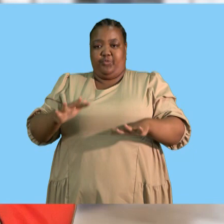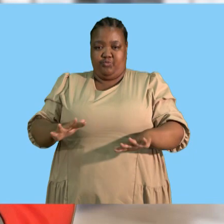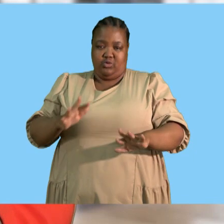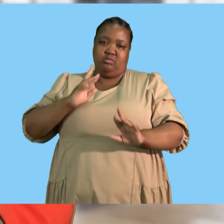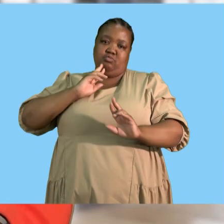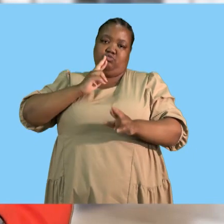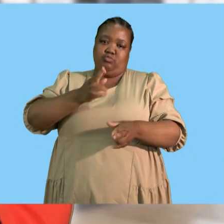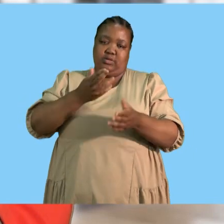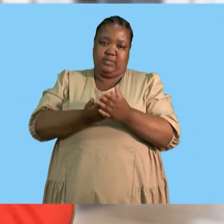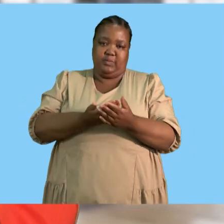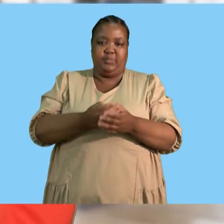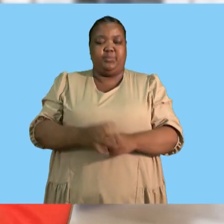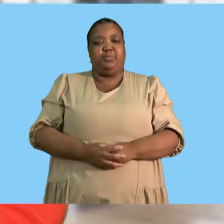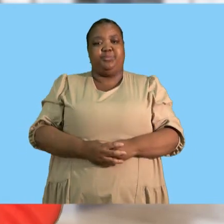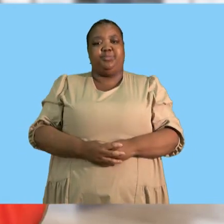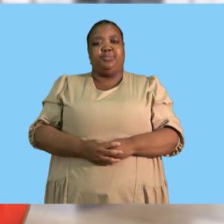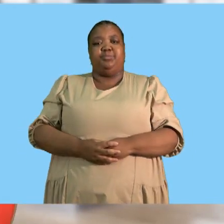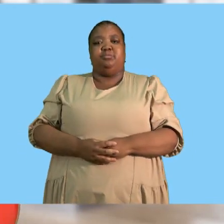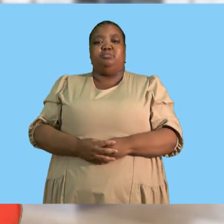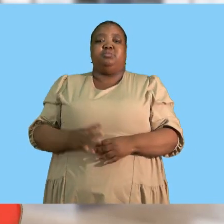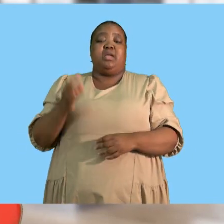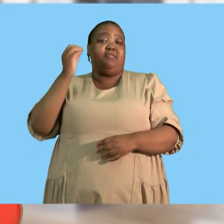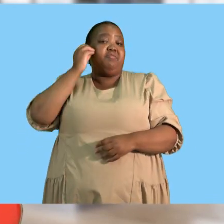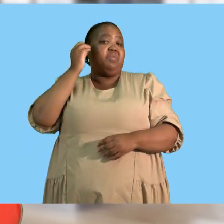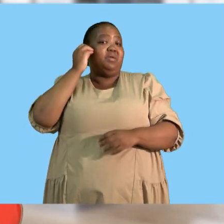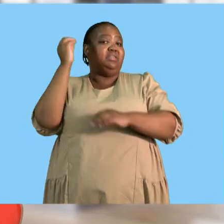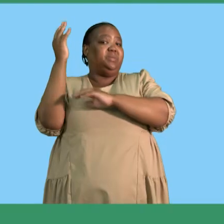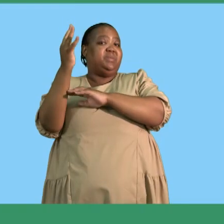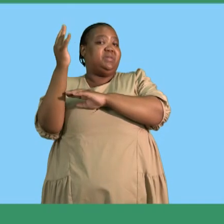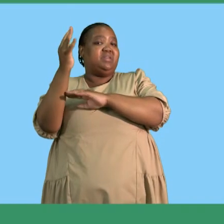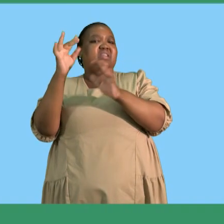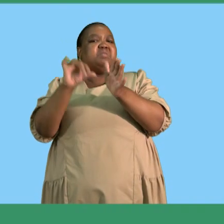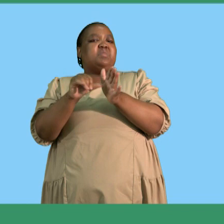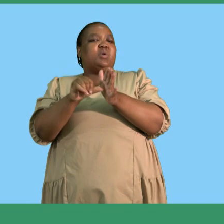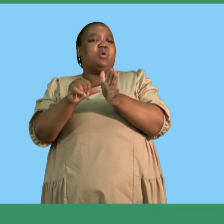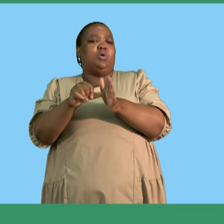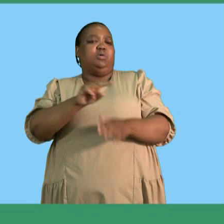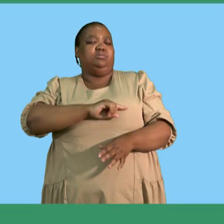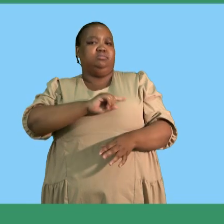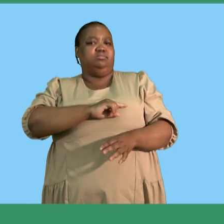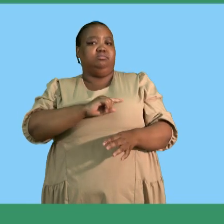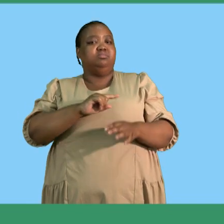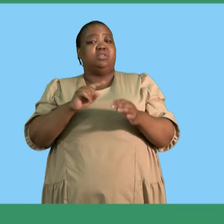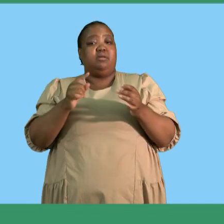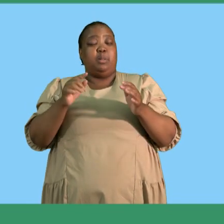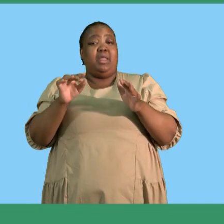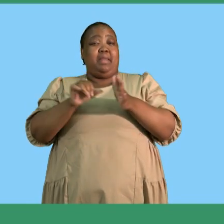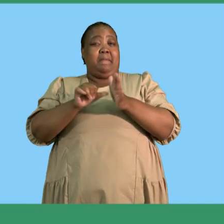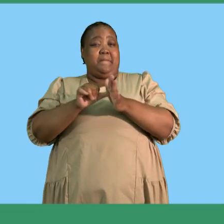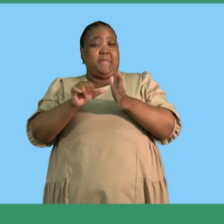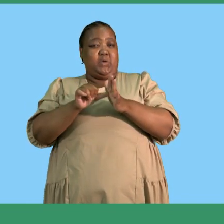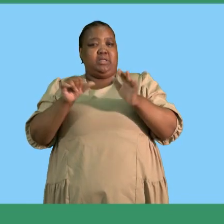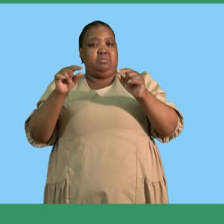then quickly look at the importance of presenting information. Now, I will highlight the most important